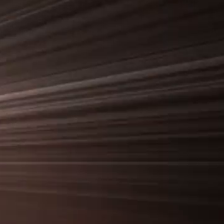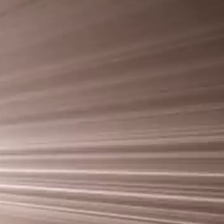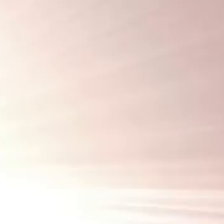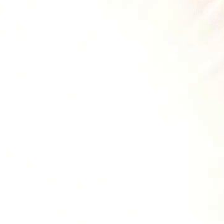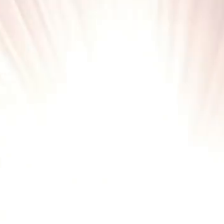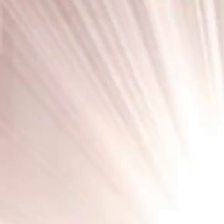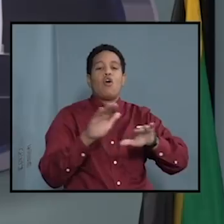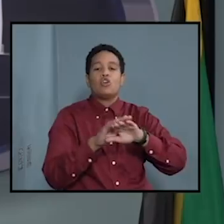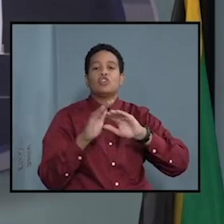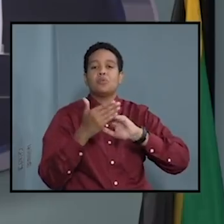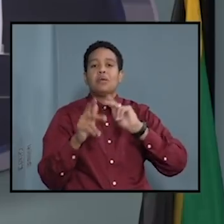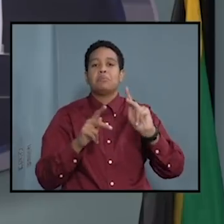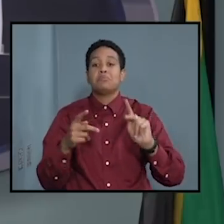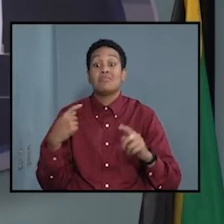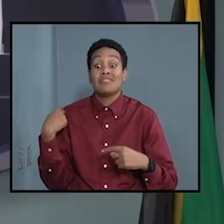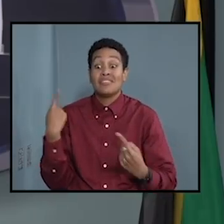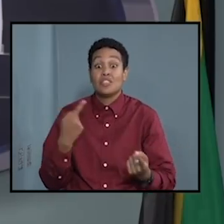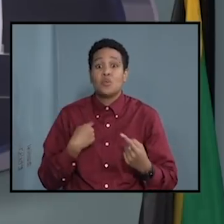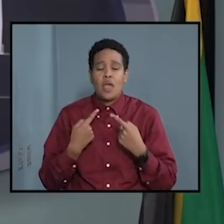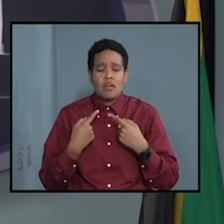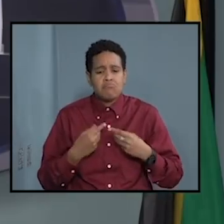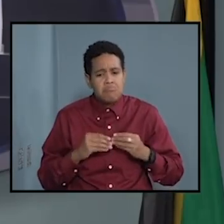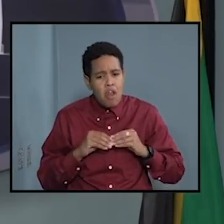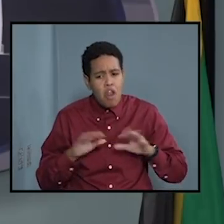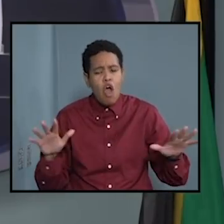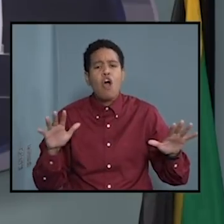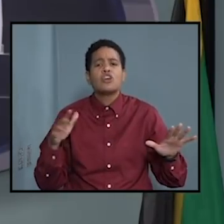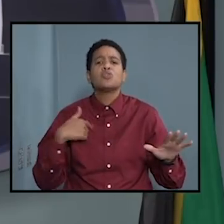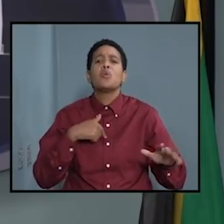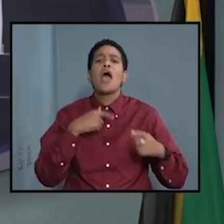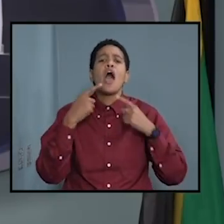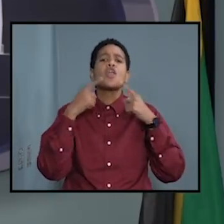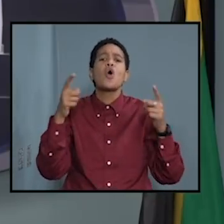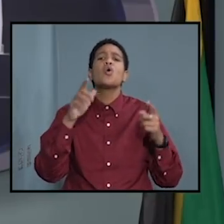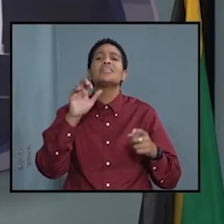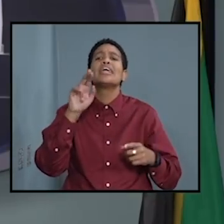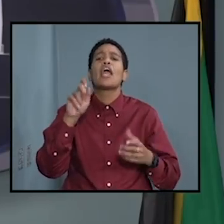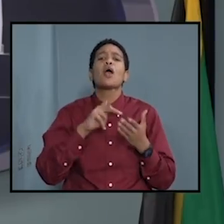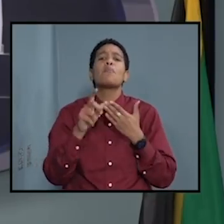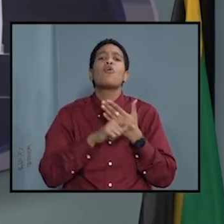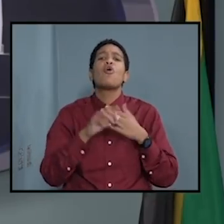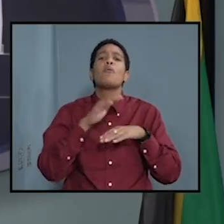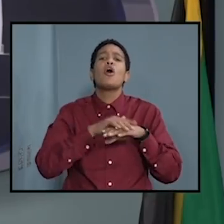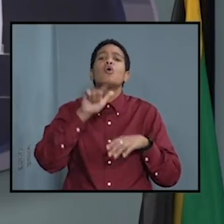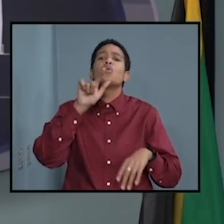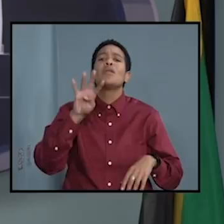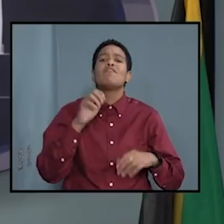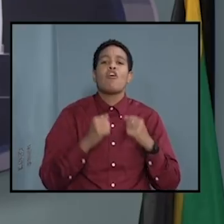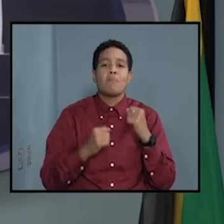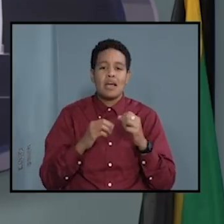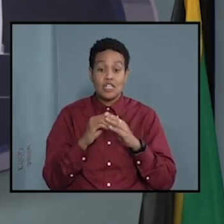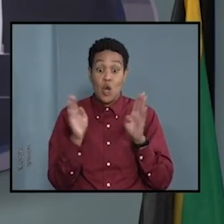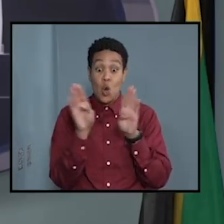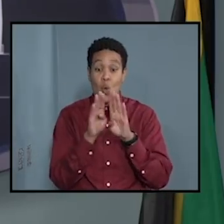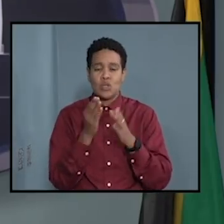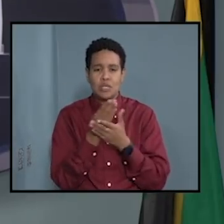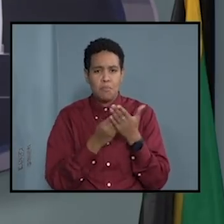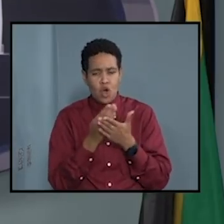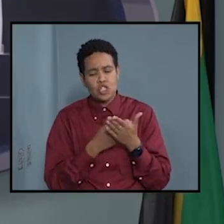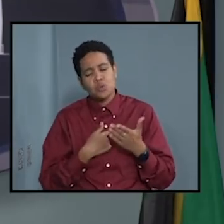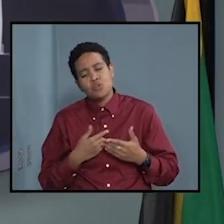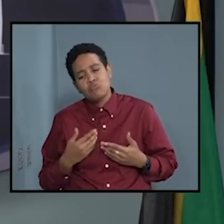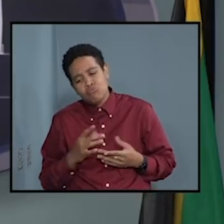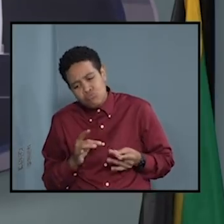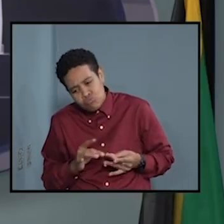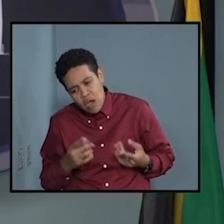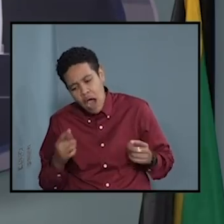perspective. We announced the CARE program on the 24th of March in the closing budget presentation. And 2